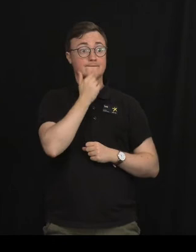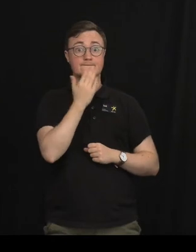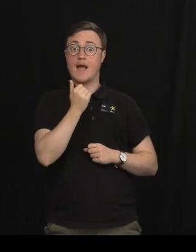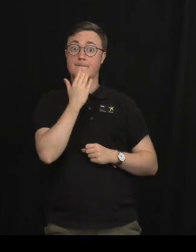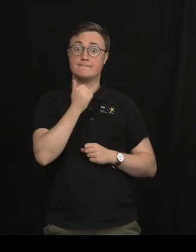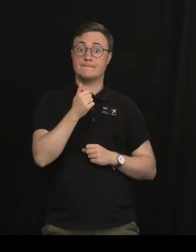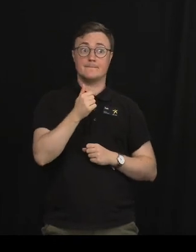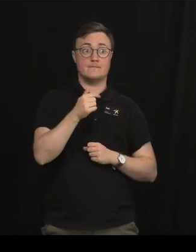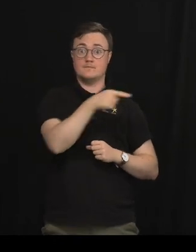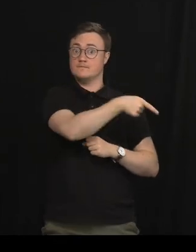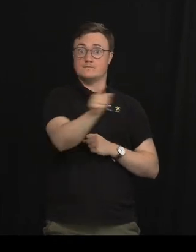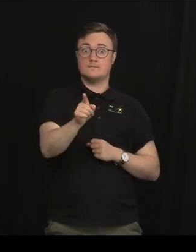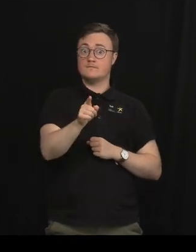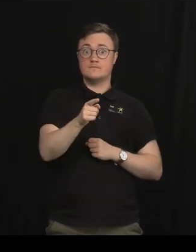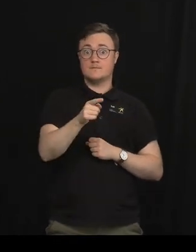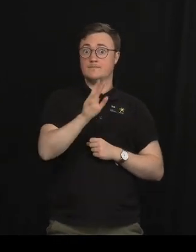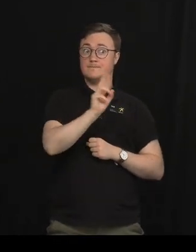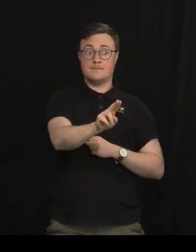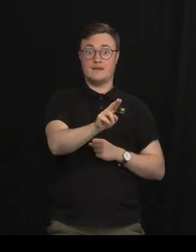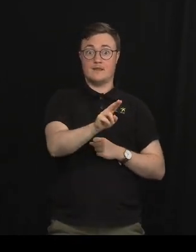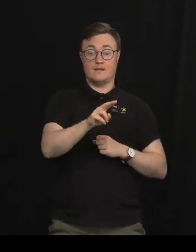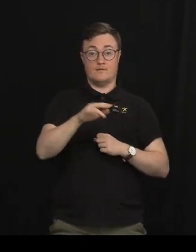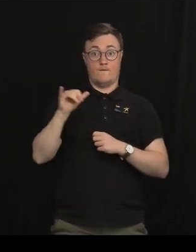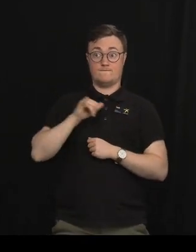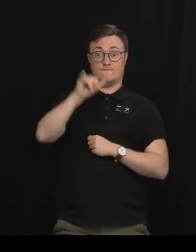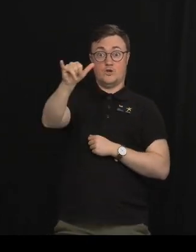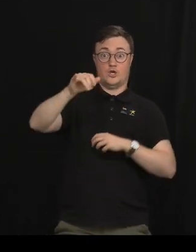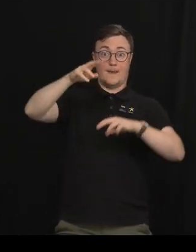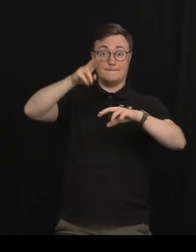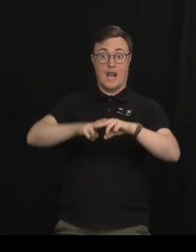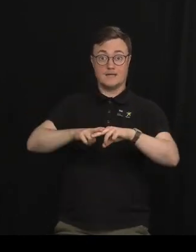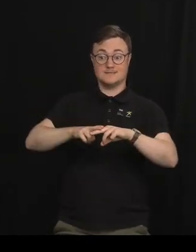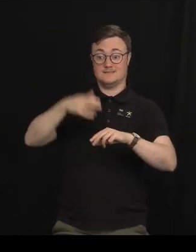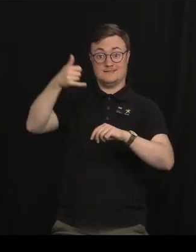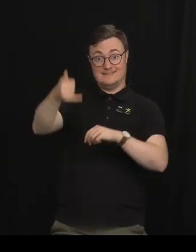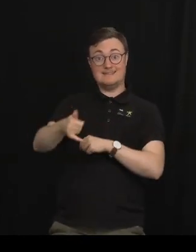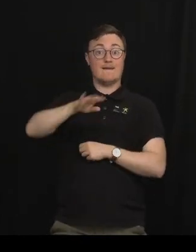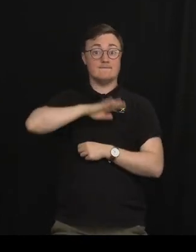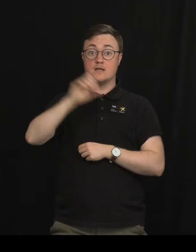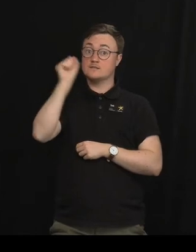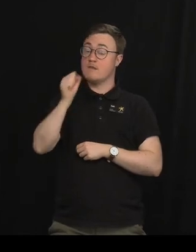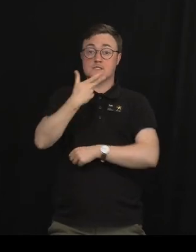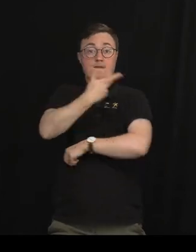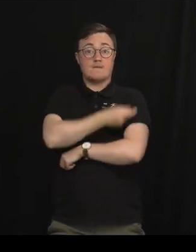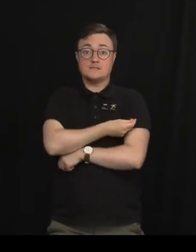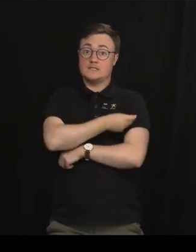the doses from the airport to the arms. Because what